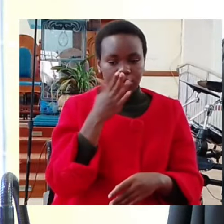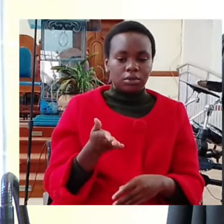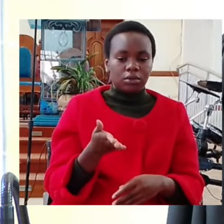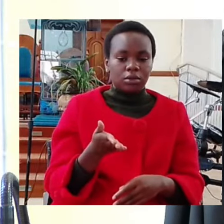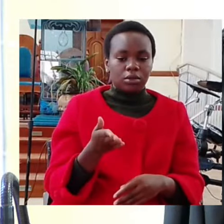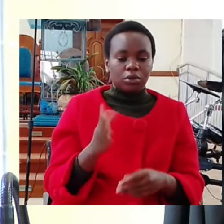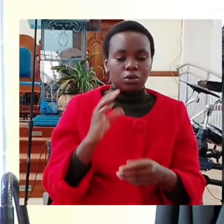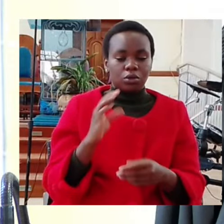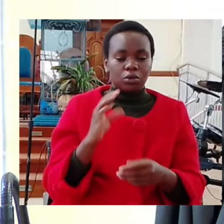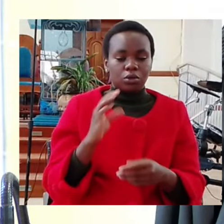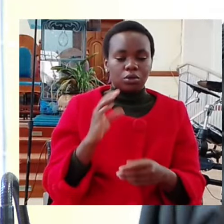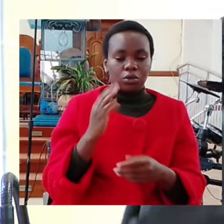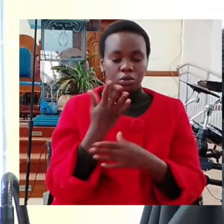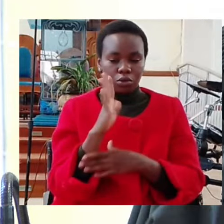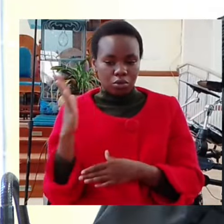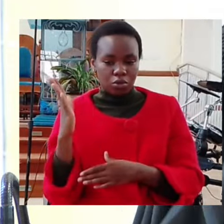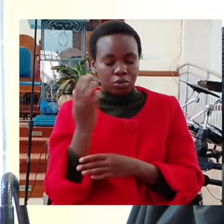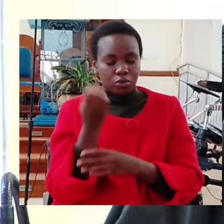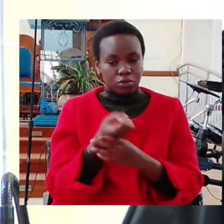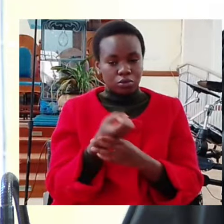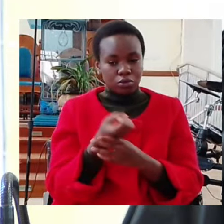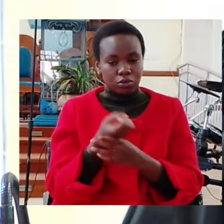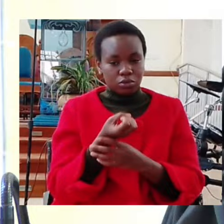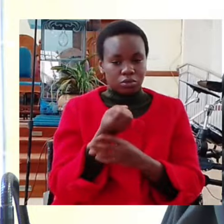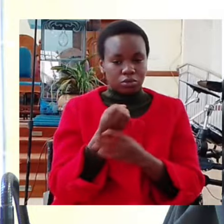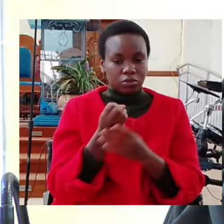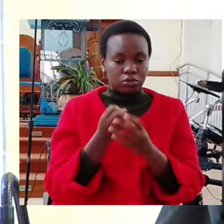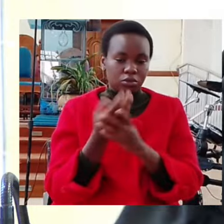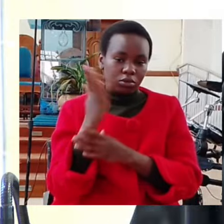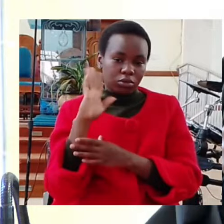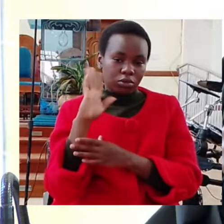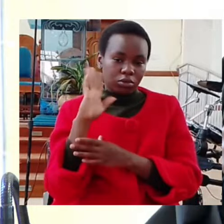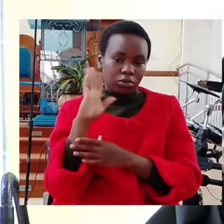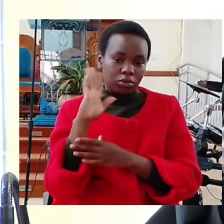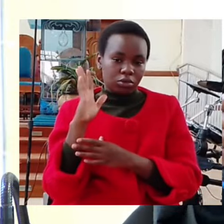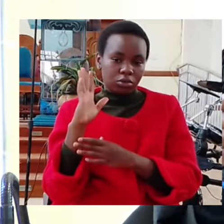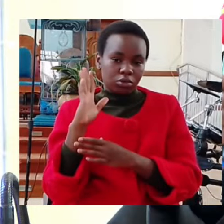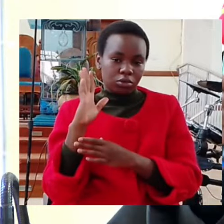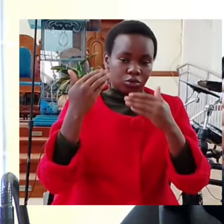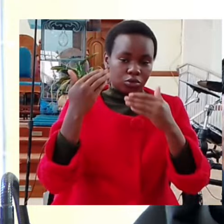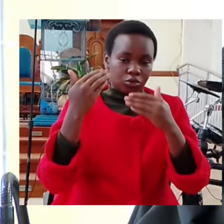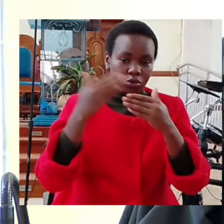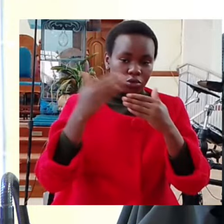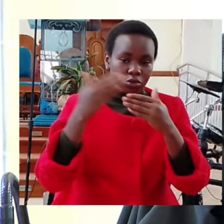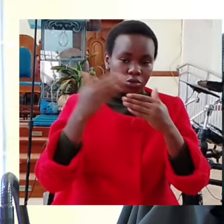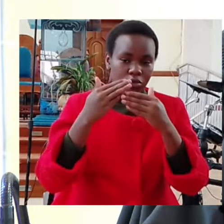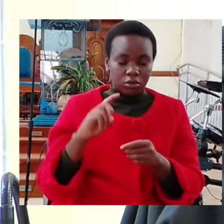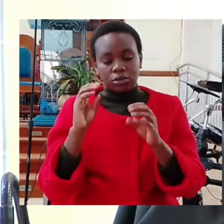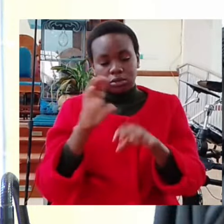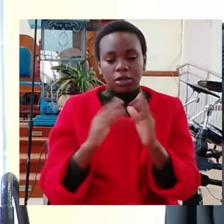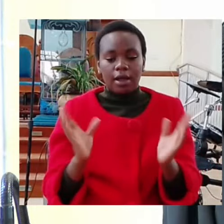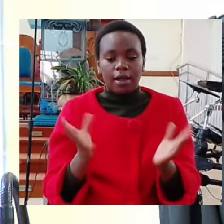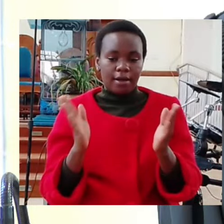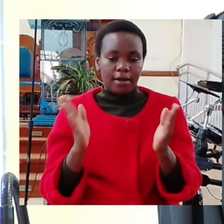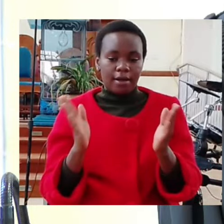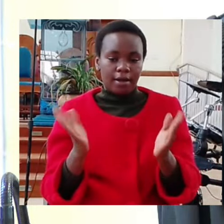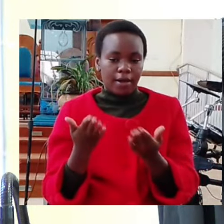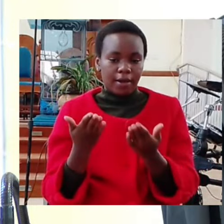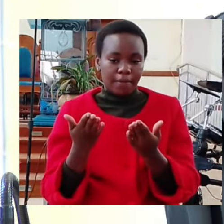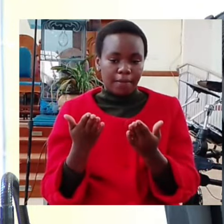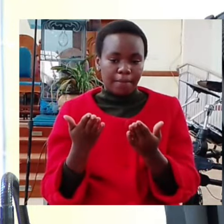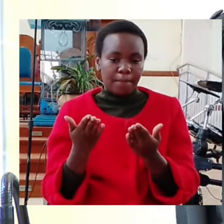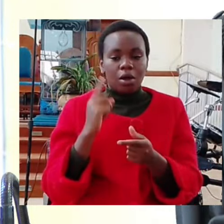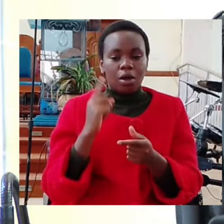tutigikura na undu wa gwaka na gukaga kanitha, tugikura na undu wa kumanagiriria. Hindi iria umwe witu ari